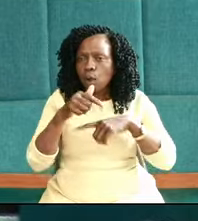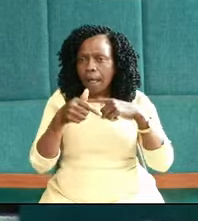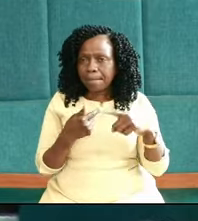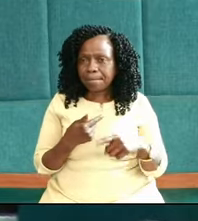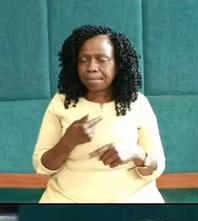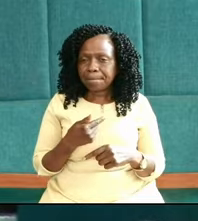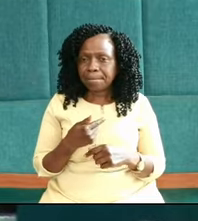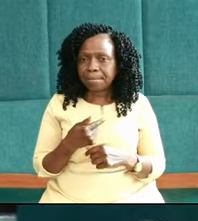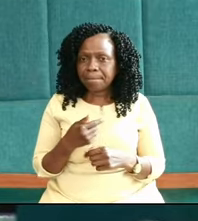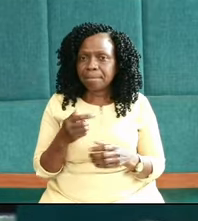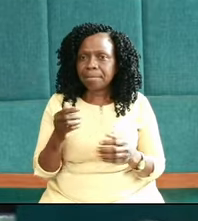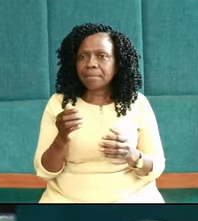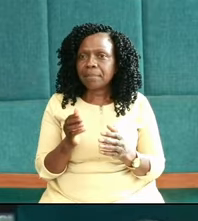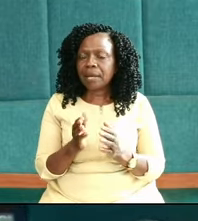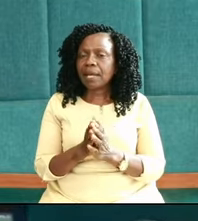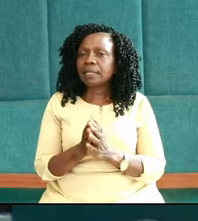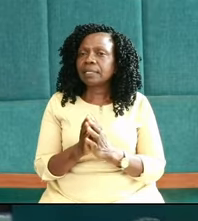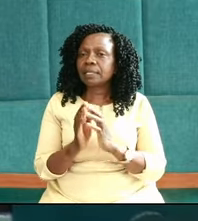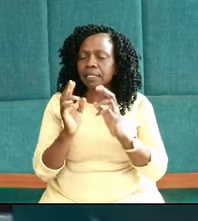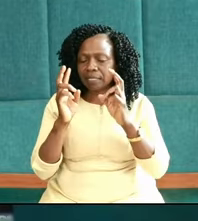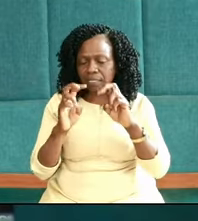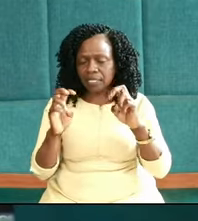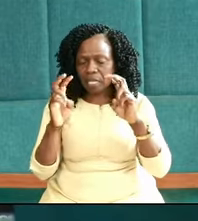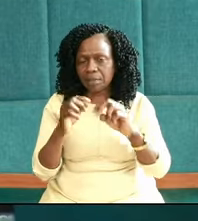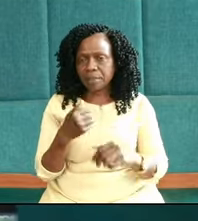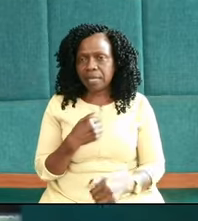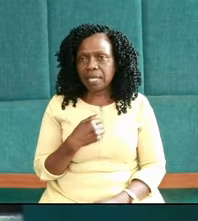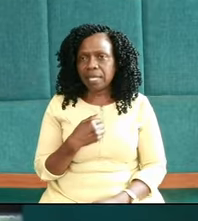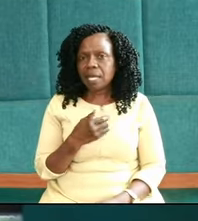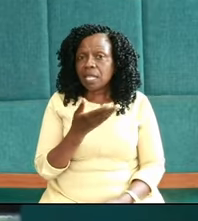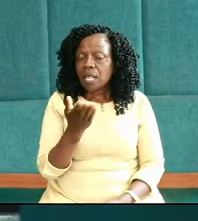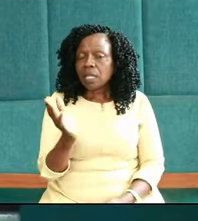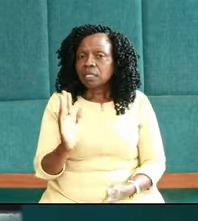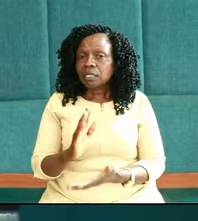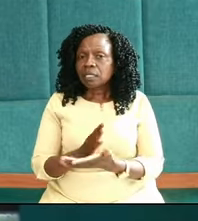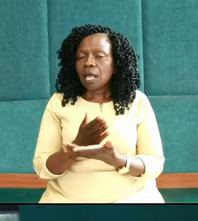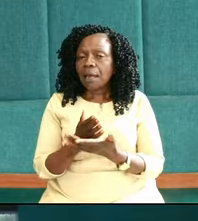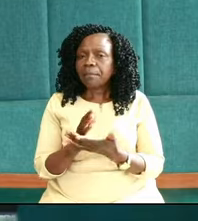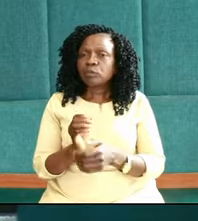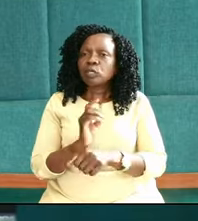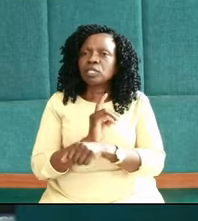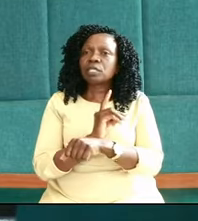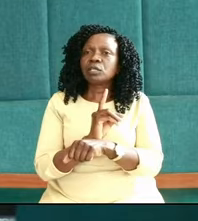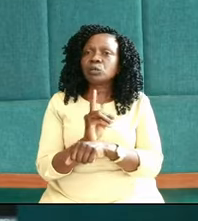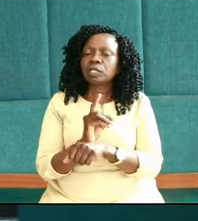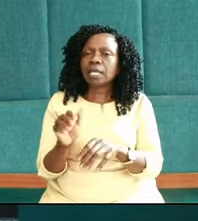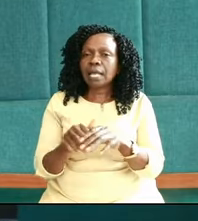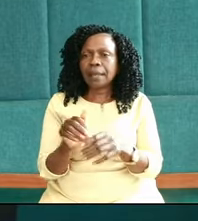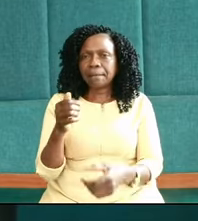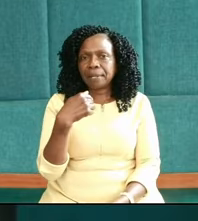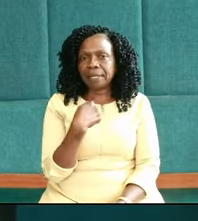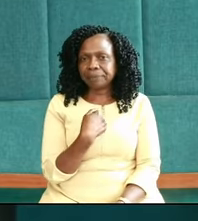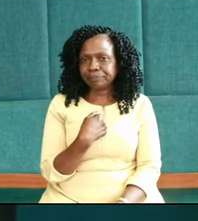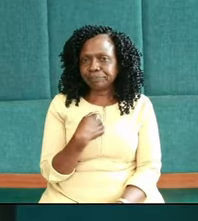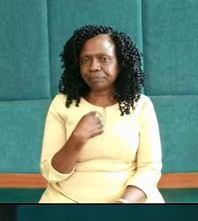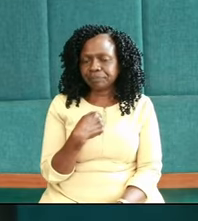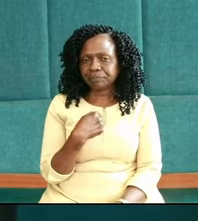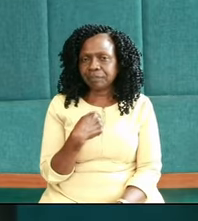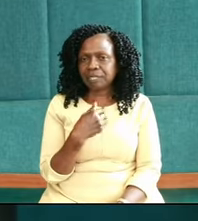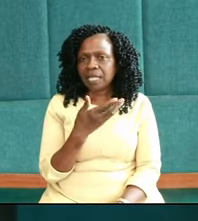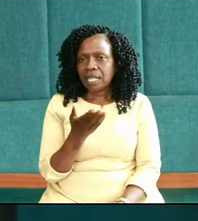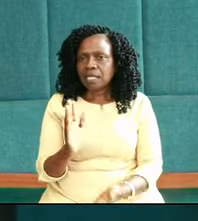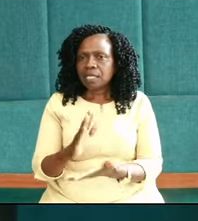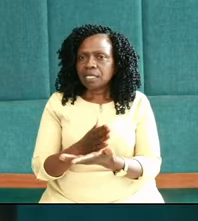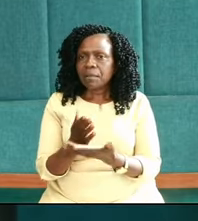Come and see. There is some beauty in me. There